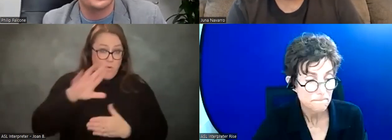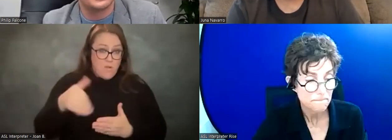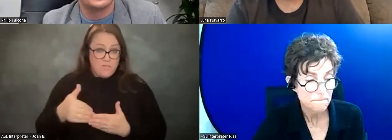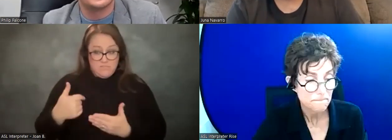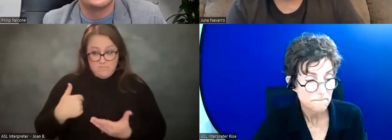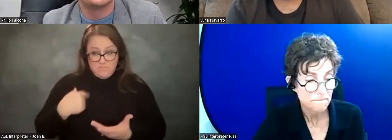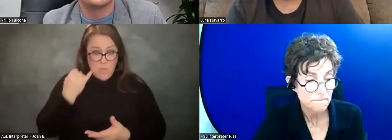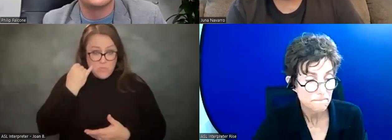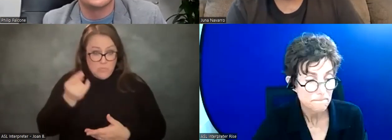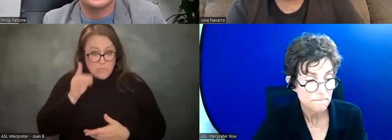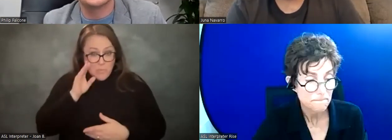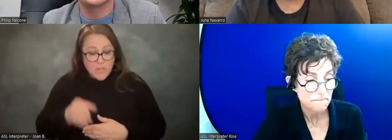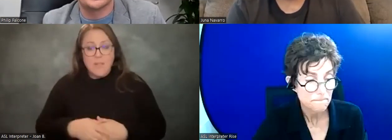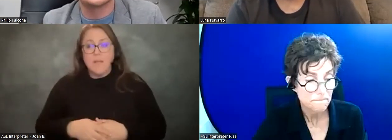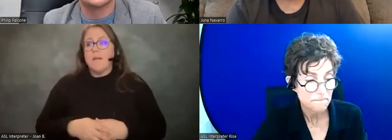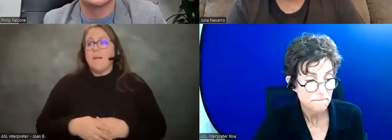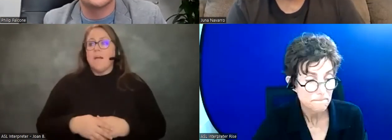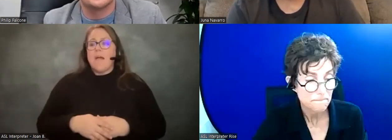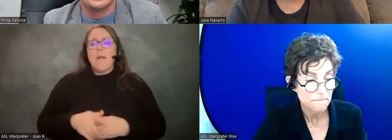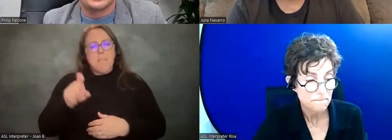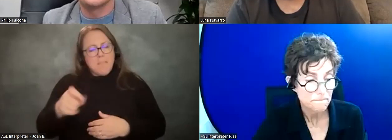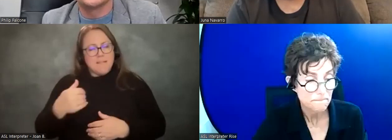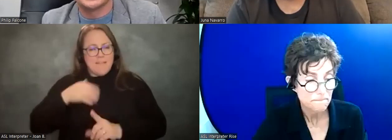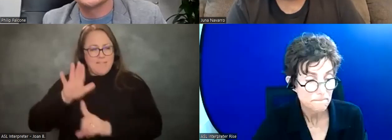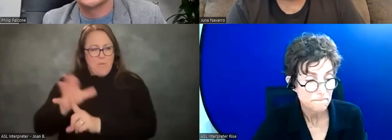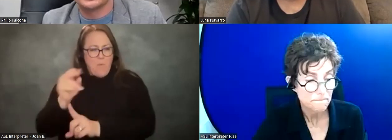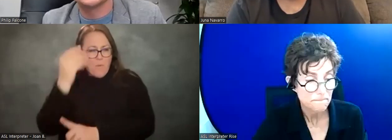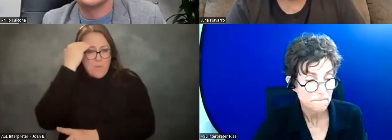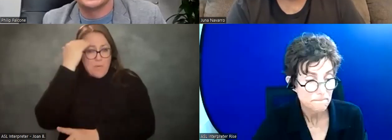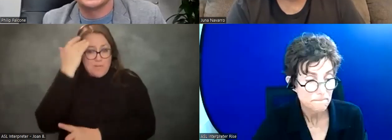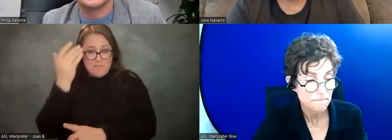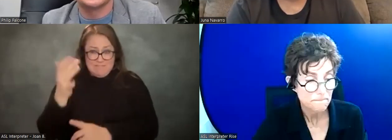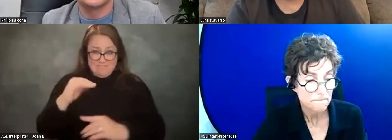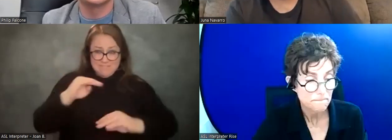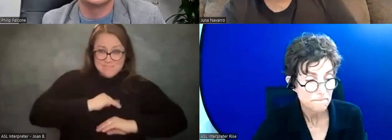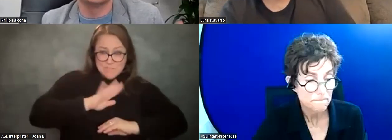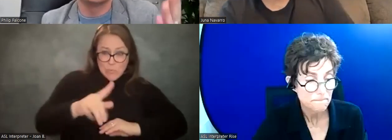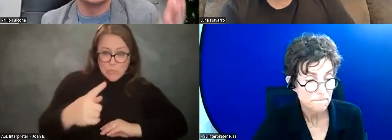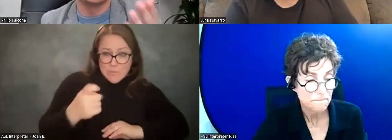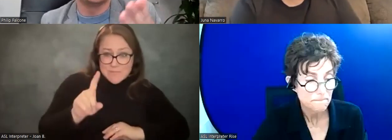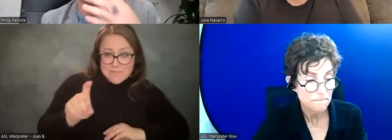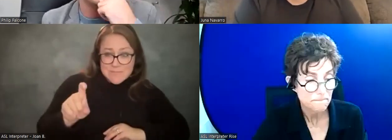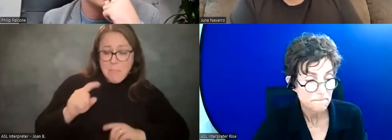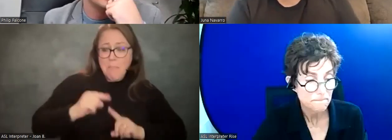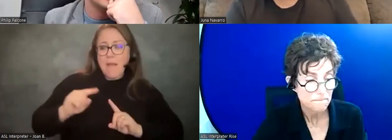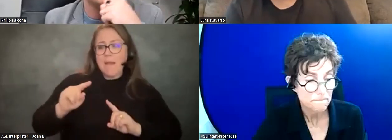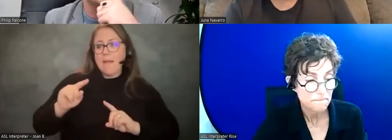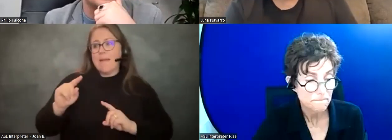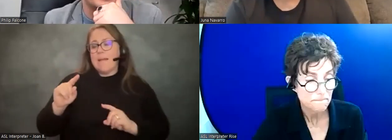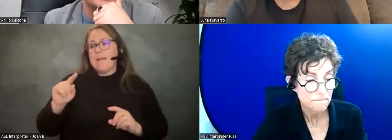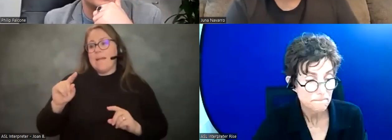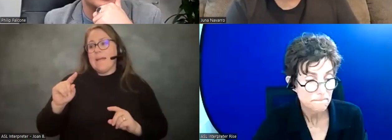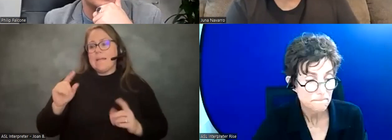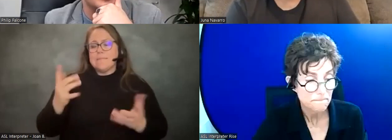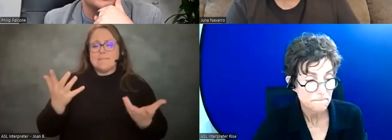be. There has to be an awareness there. So I don't know if that answers the question, but I think it largely